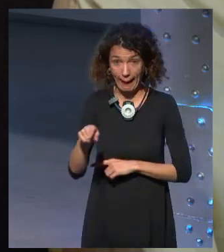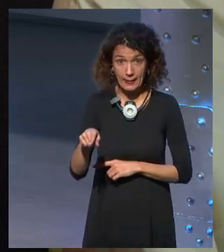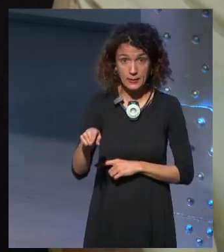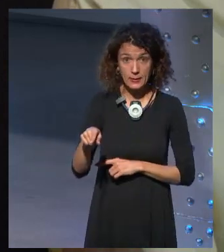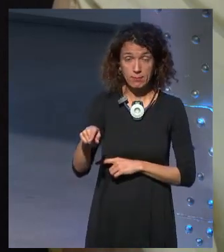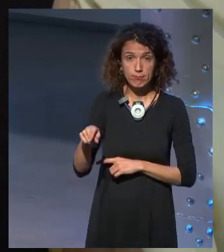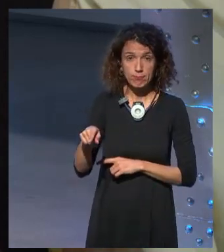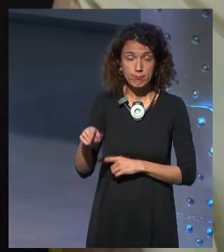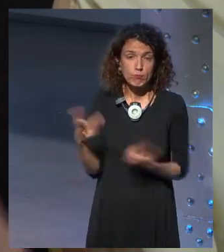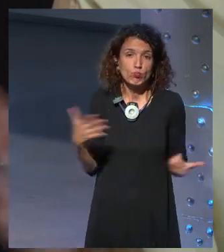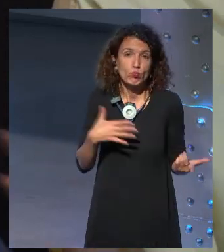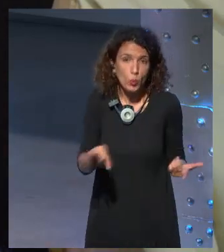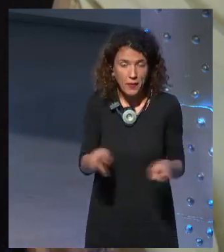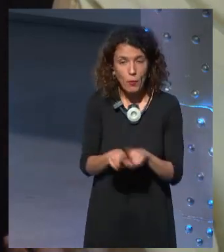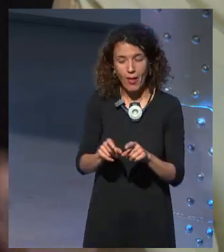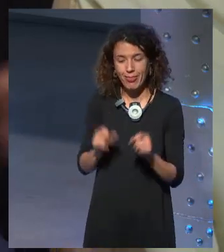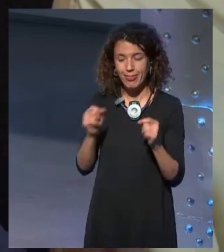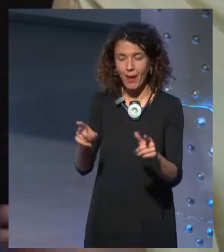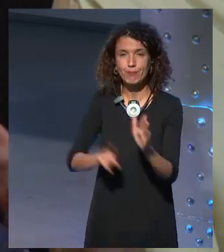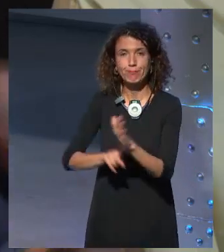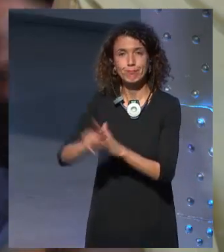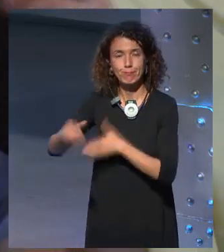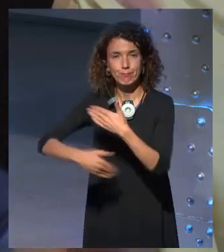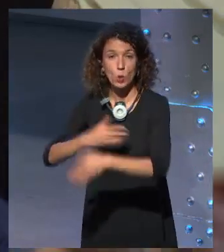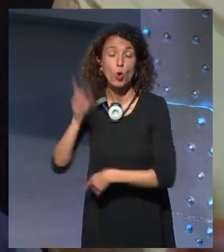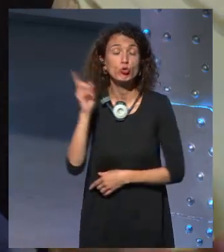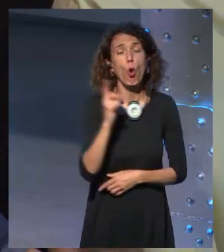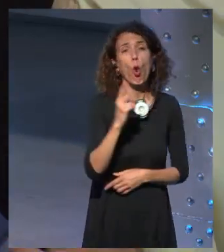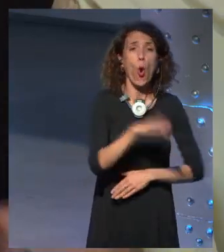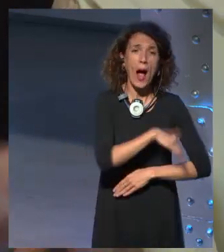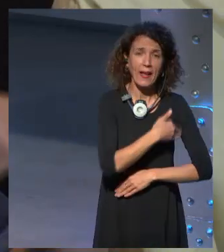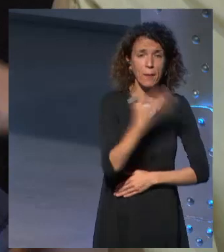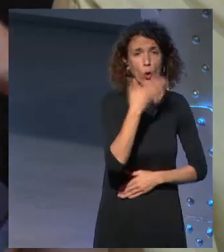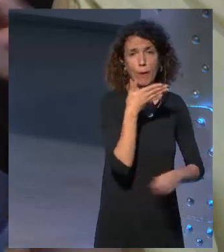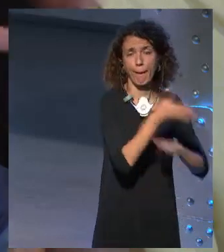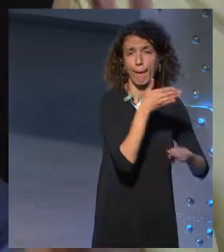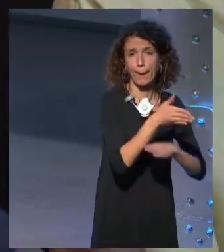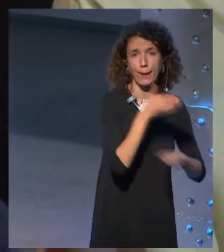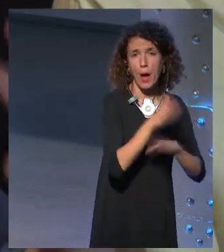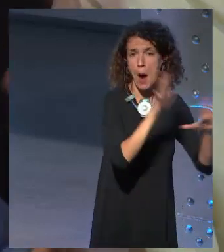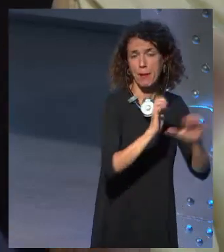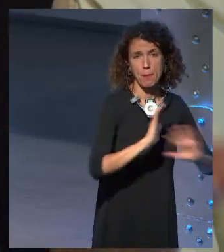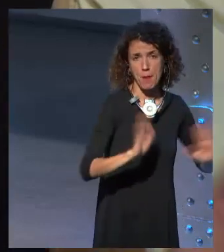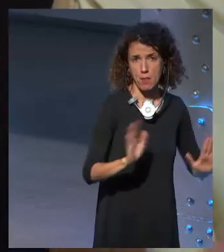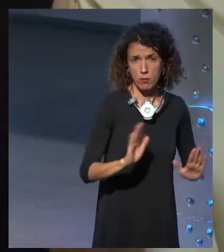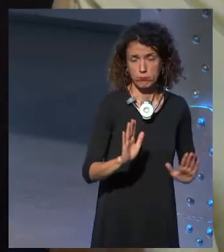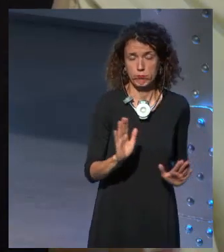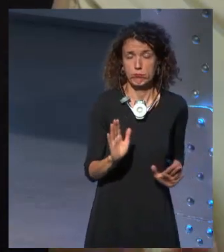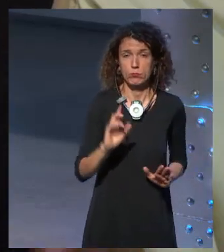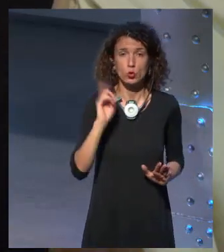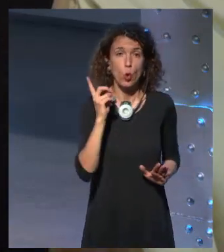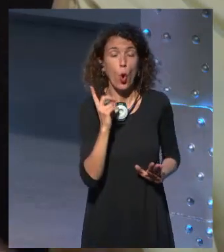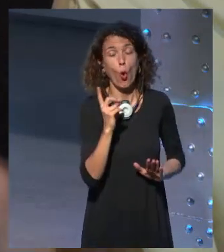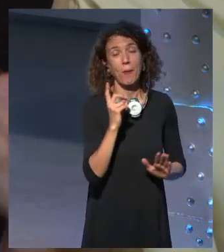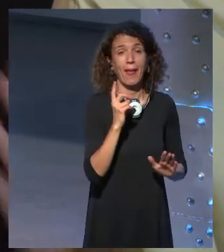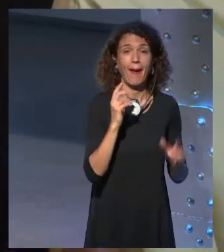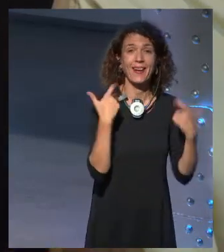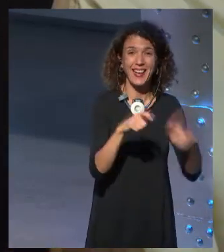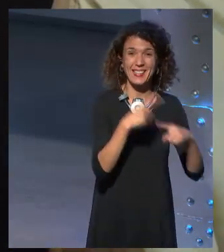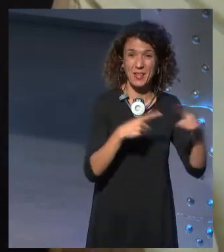who live in less privileged areas to flourish, to prosper, because it is not so much about academic learning or